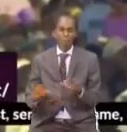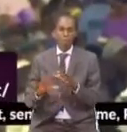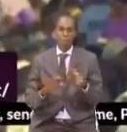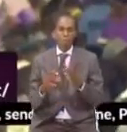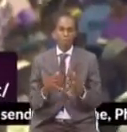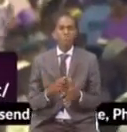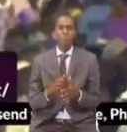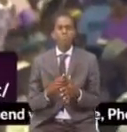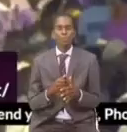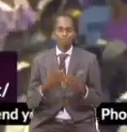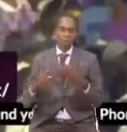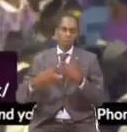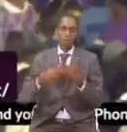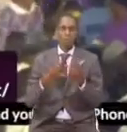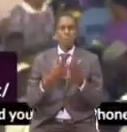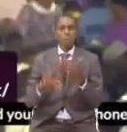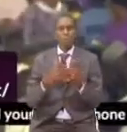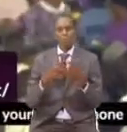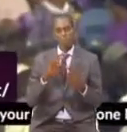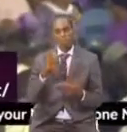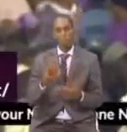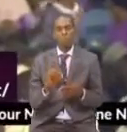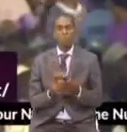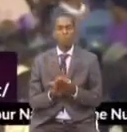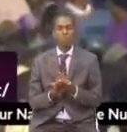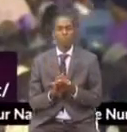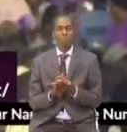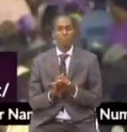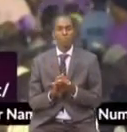The link is on your screen now.